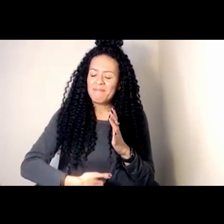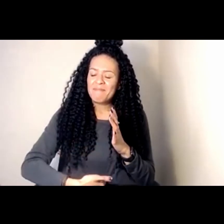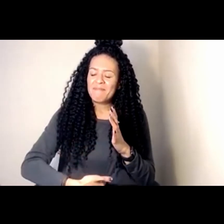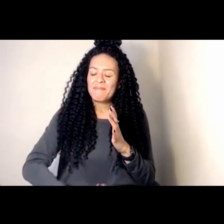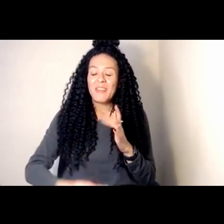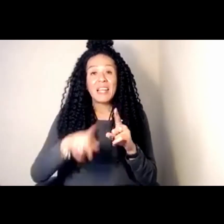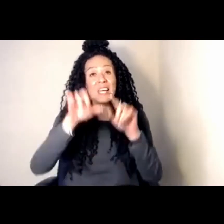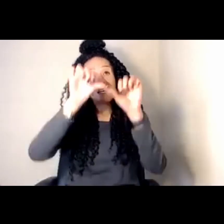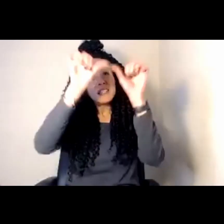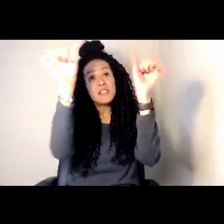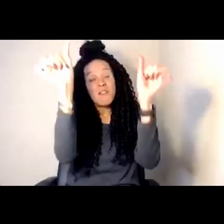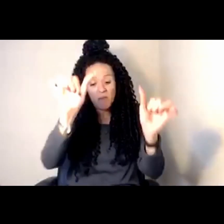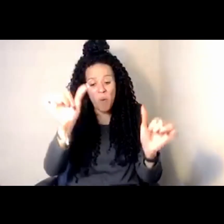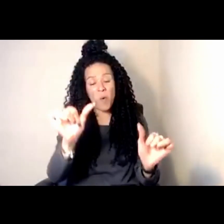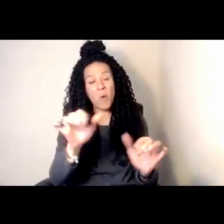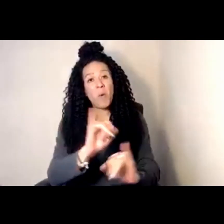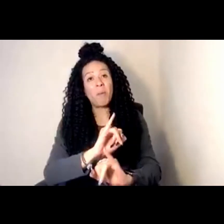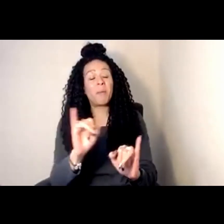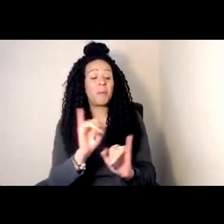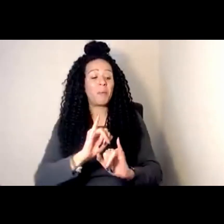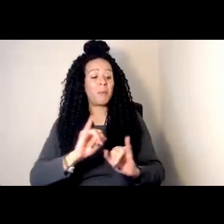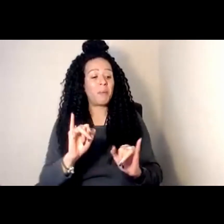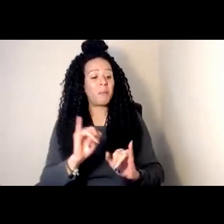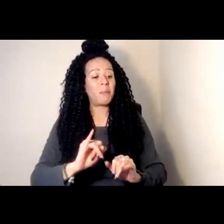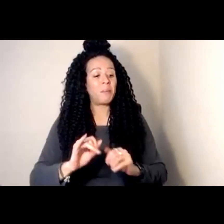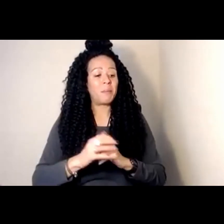famine, spectred foe.